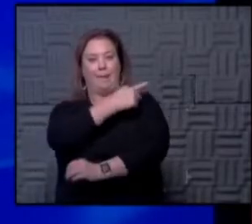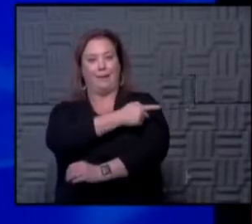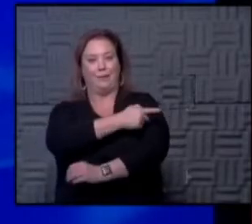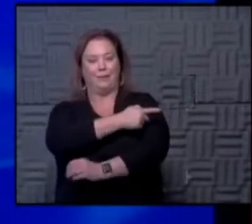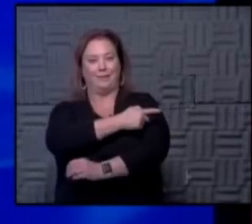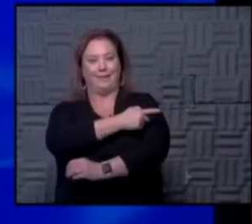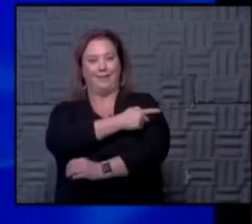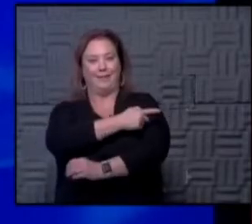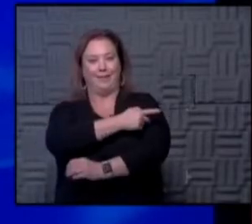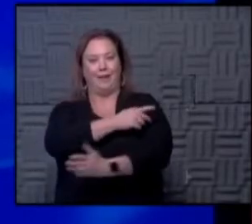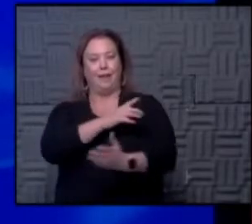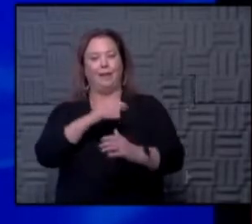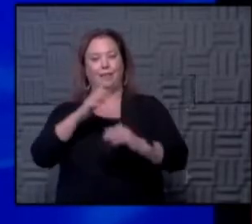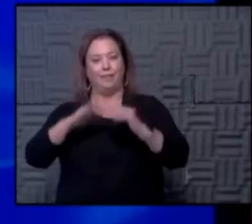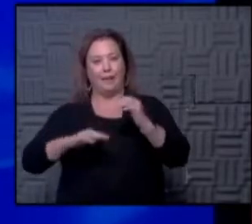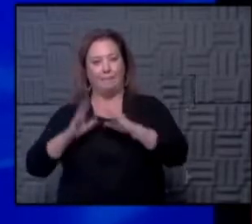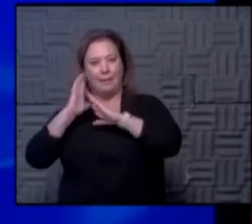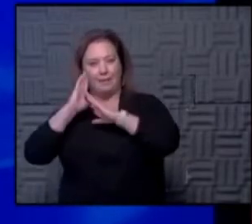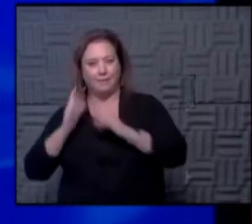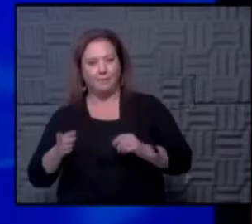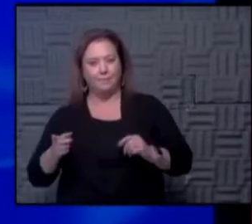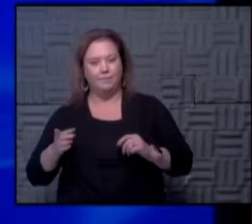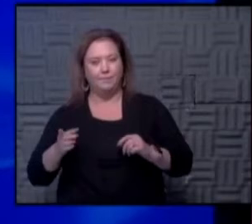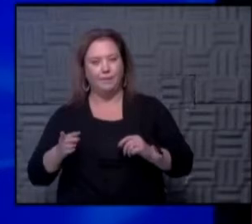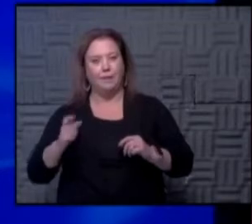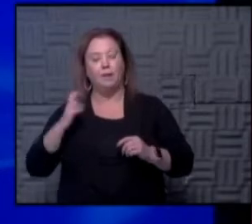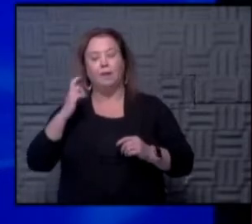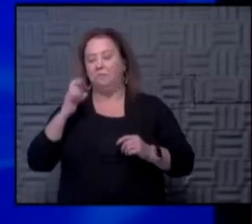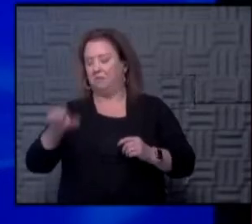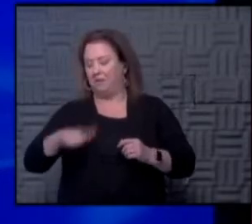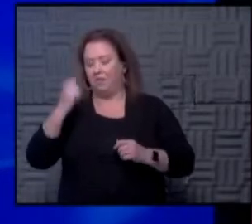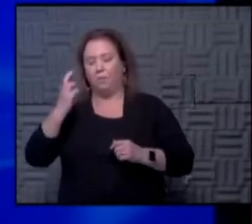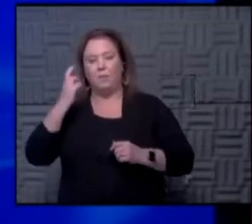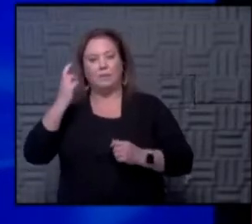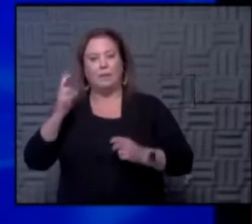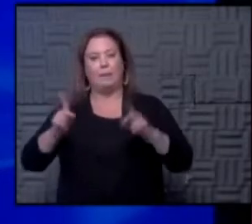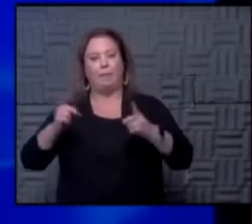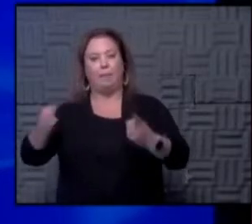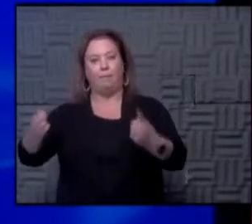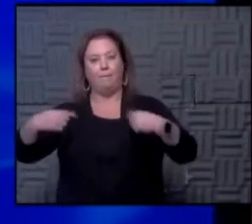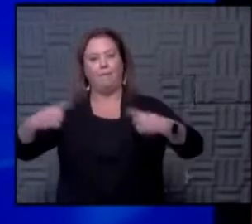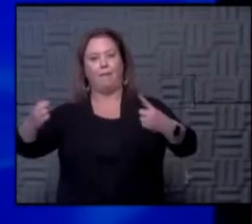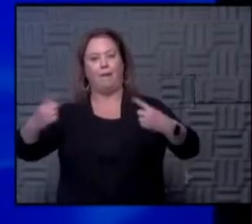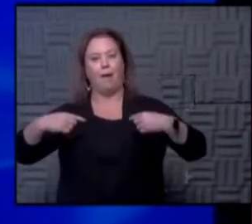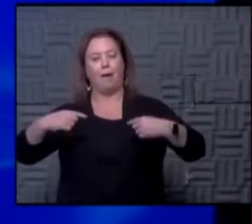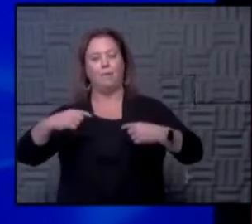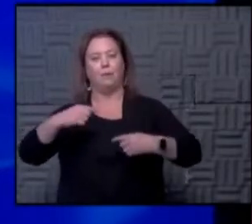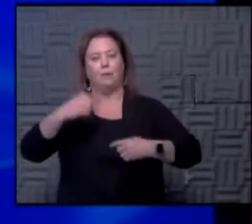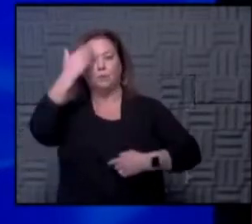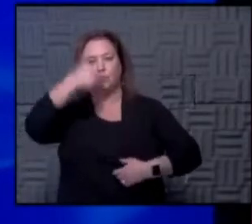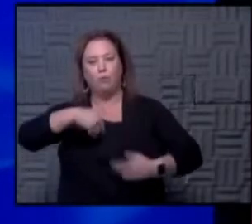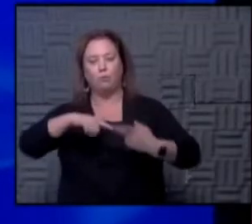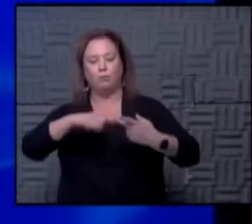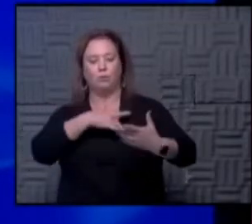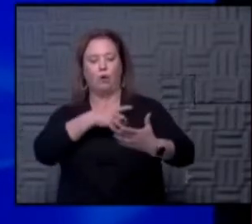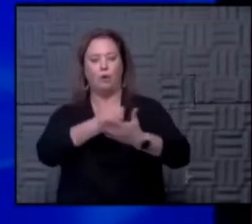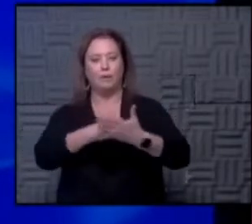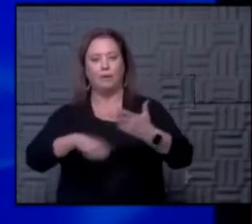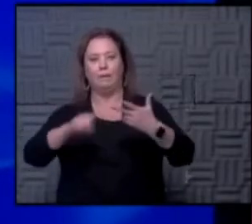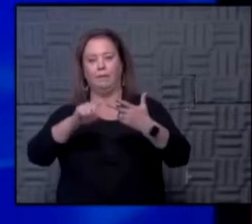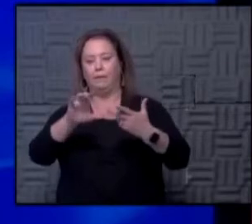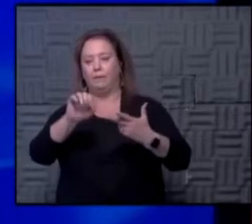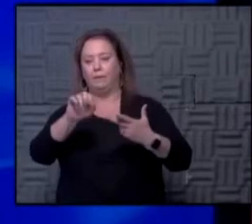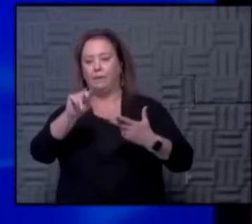today. And that's because all of those other reasons that bring people to the hospital are still happening. Strokes, heart attacks,